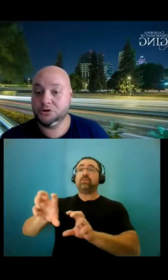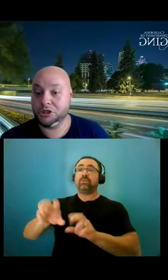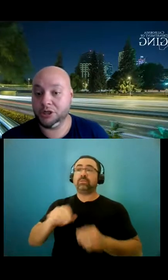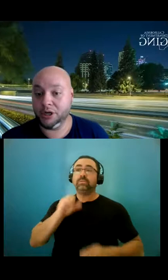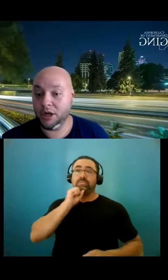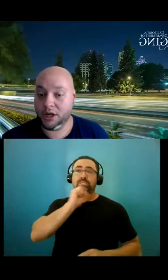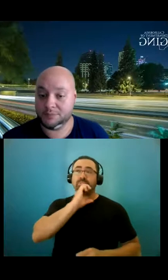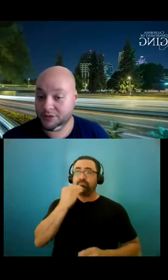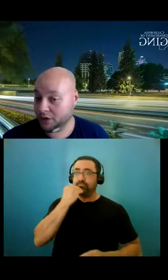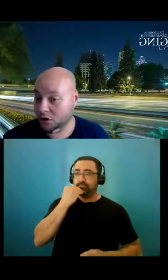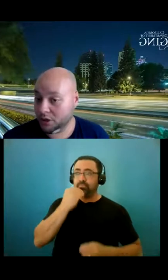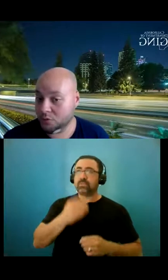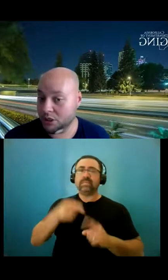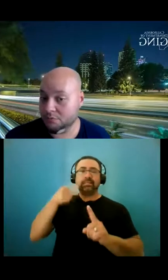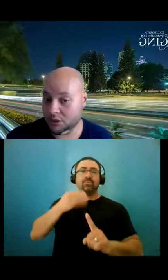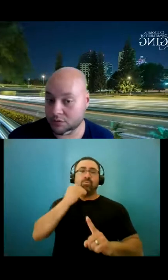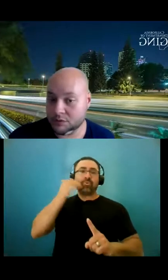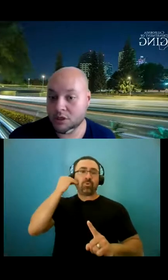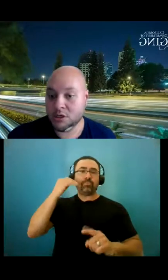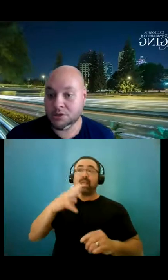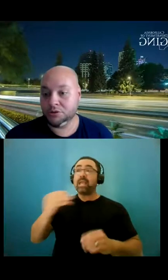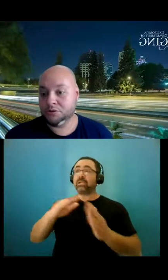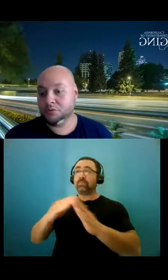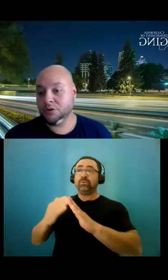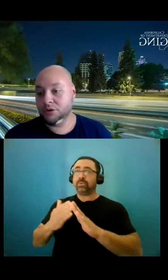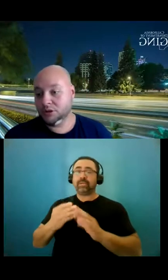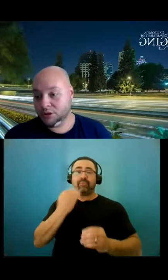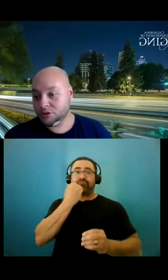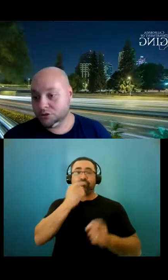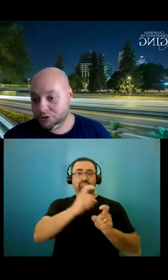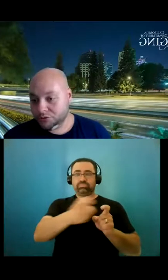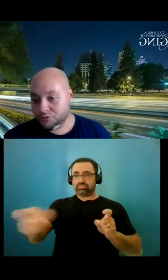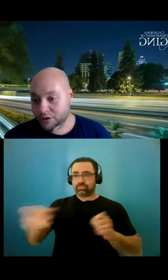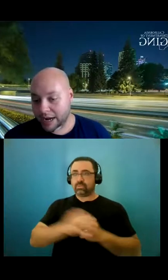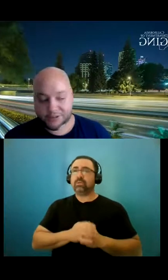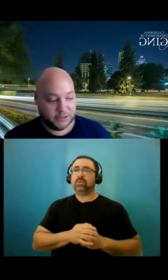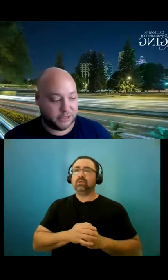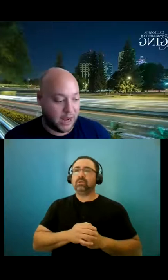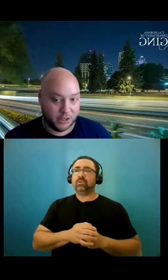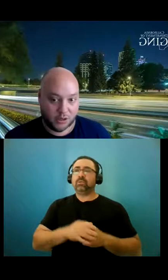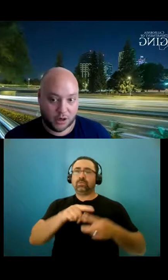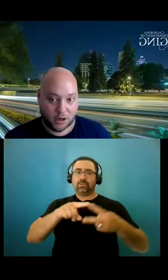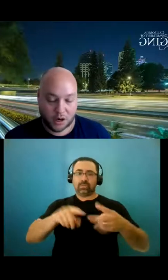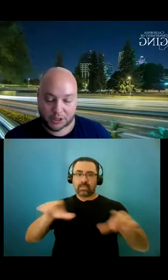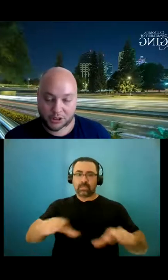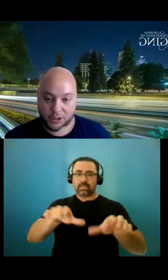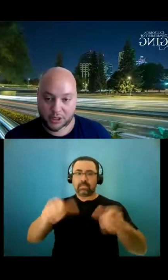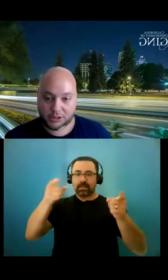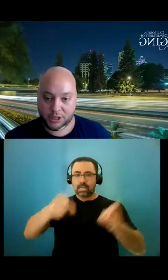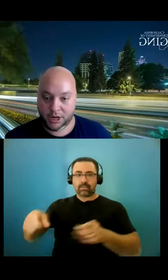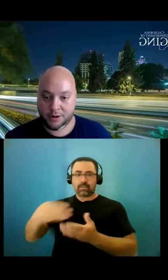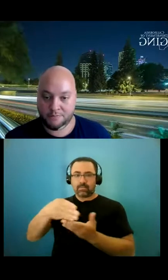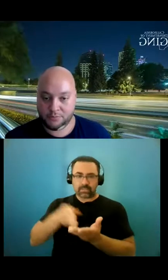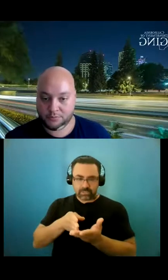senior nutrition, specifically home and community meals. So there are two activities that happened in our budget